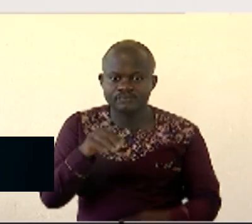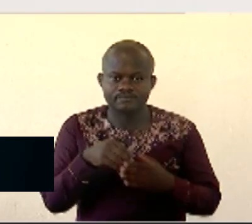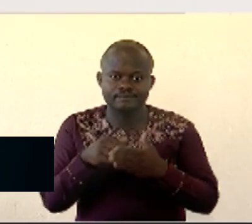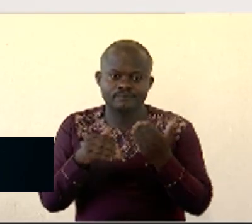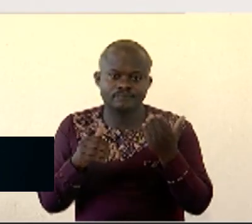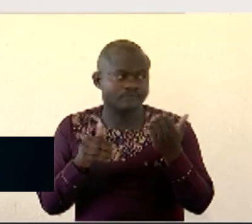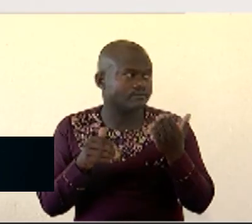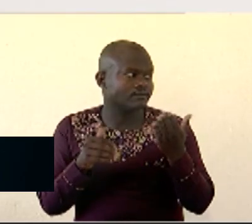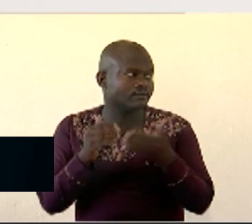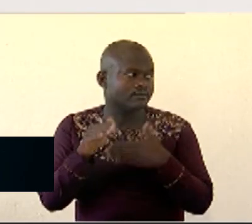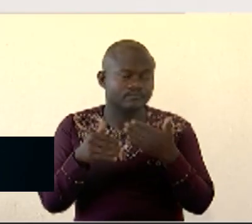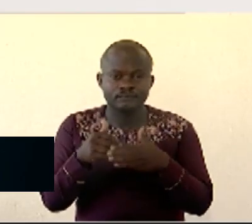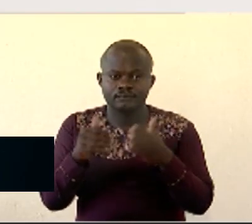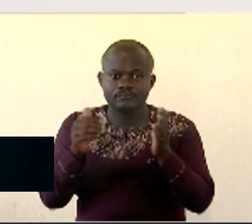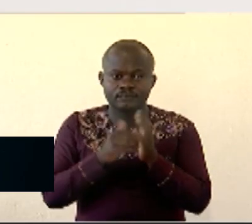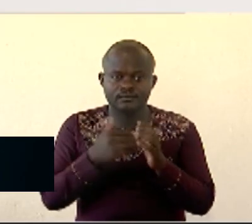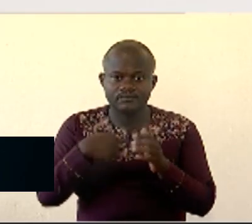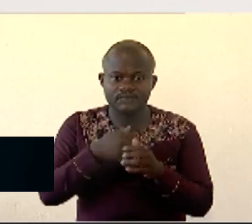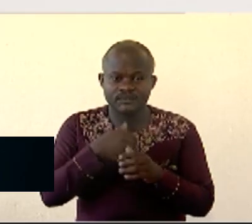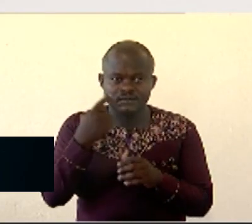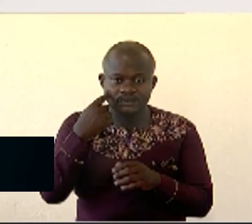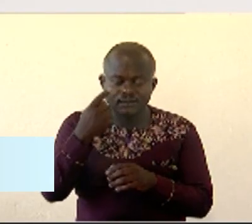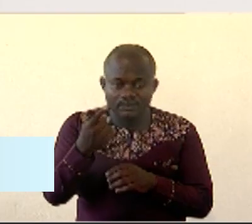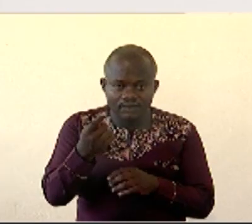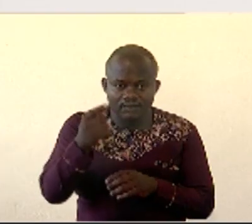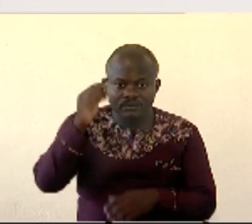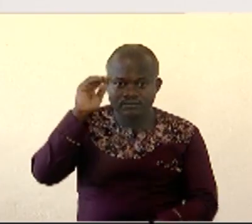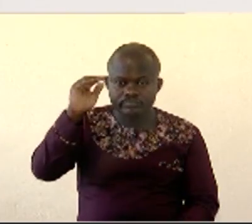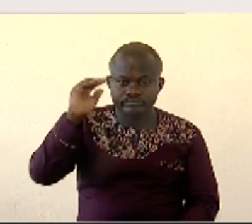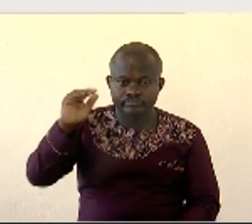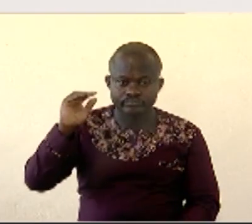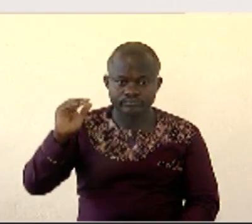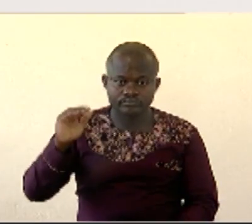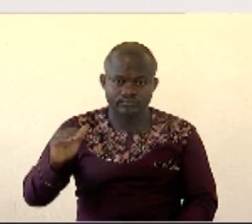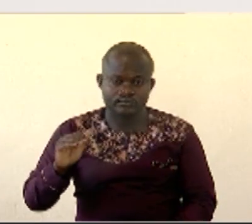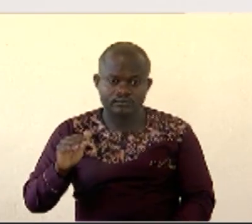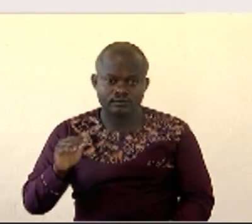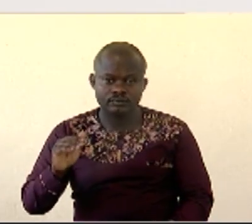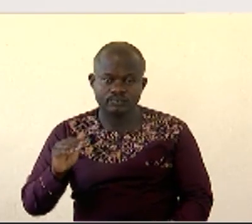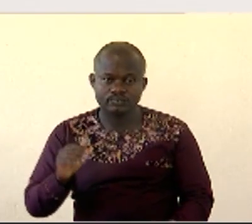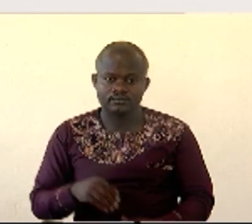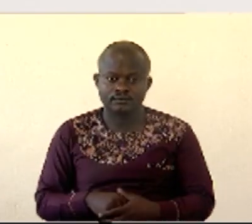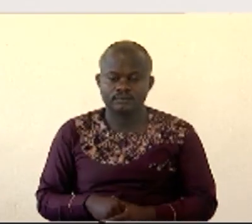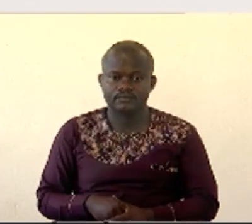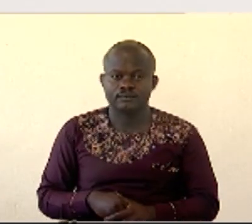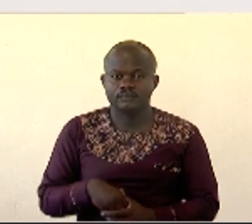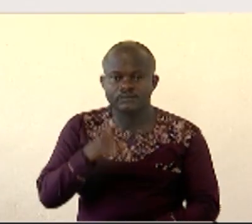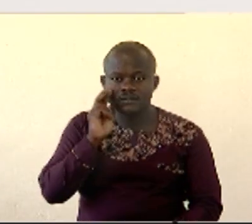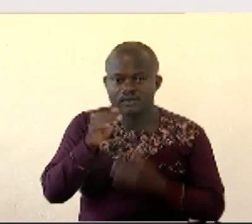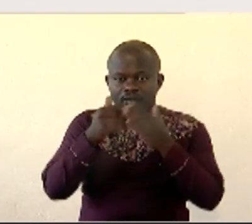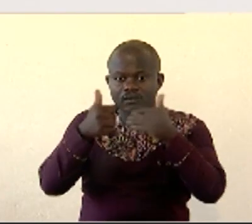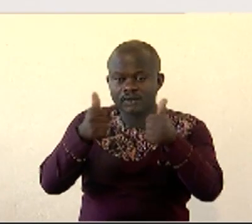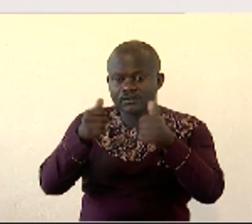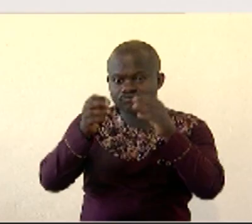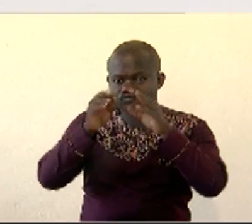have upper epidermis, and we have parasite mesophyll layer, we have sponge mesophyll layer, we have lower epidermis, we have the stomata, we have the guard